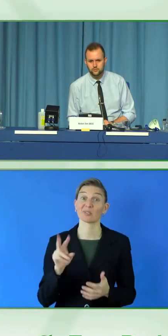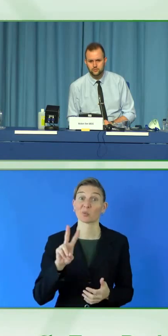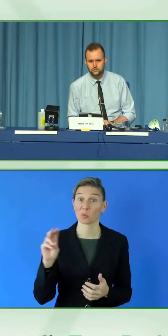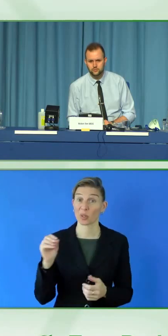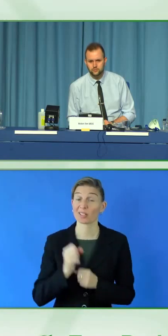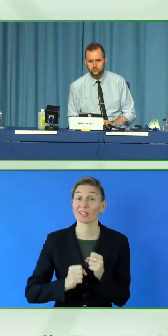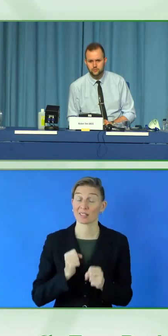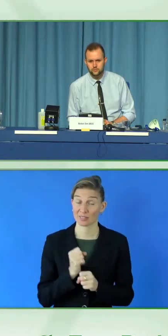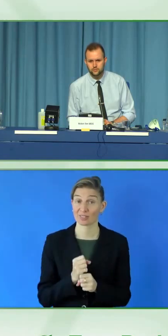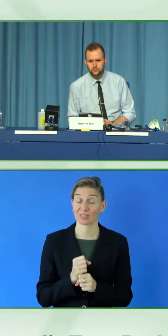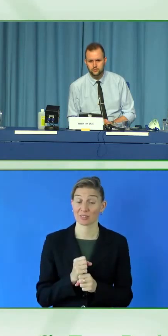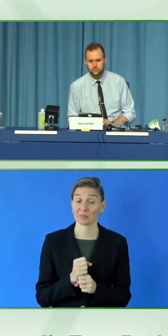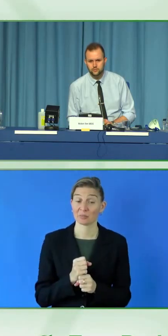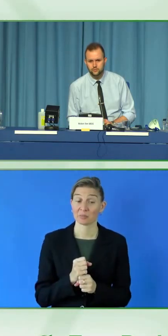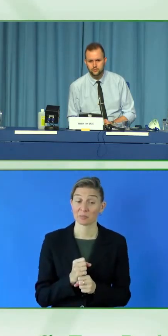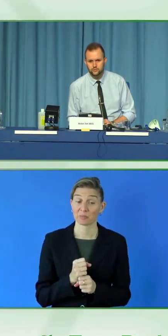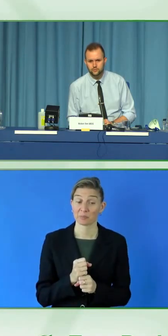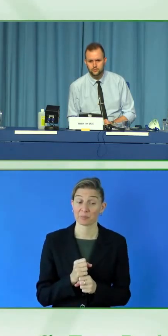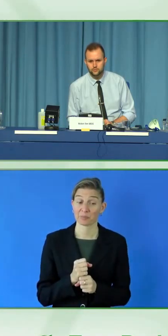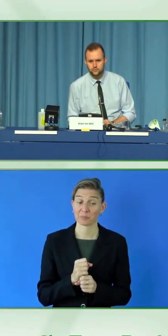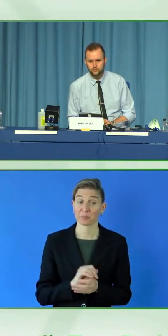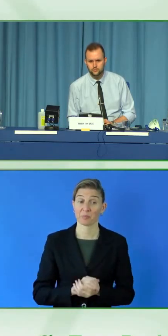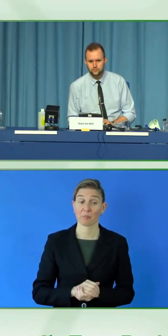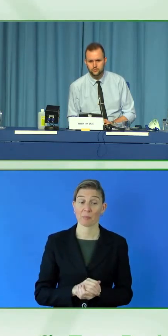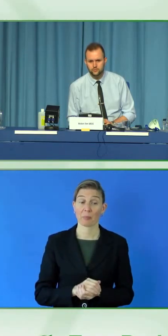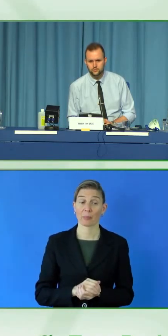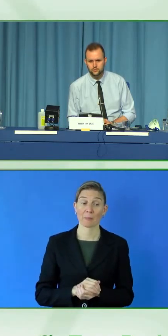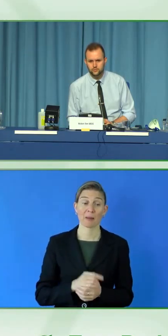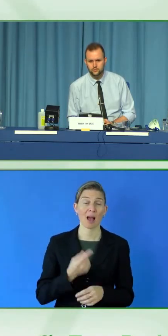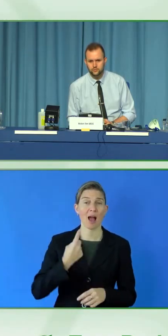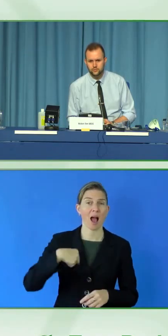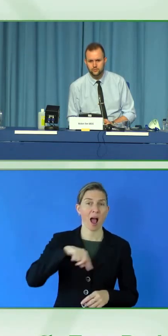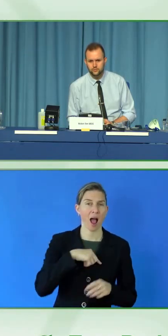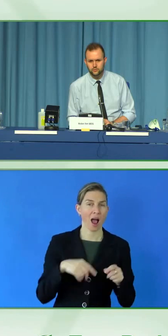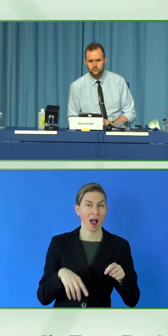Our joker is very, very close